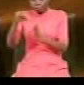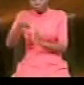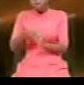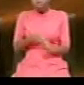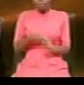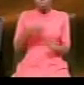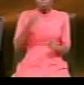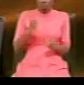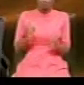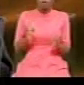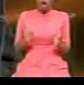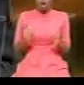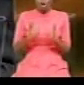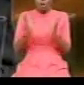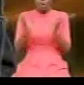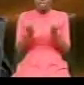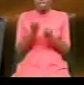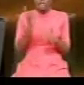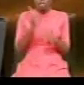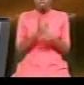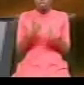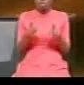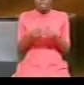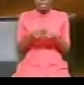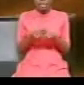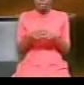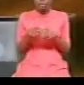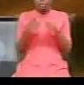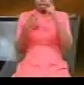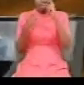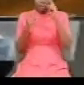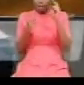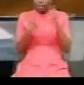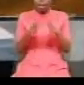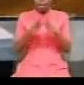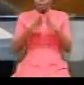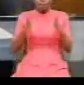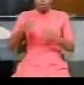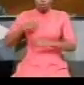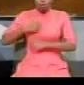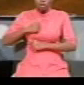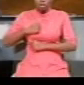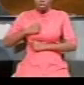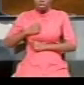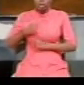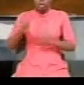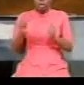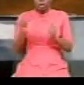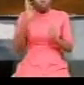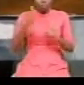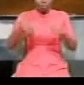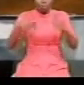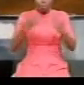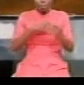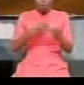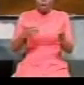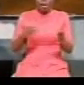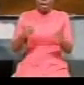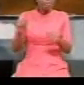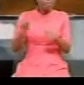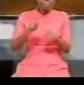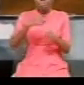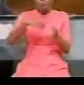converts. Just like the grand soldiers, we comb the entire